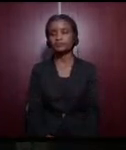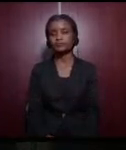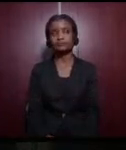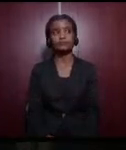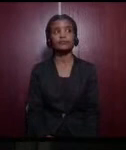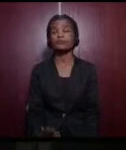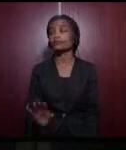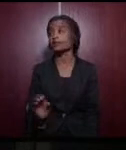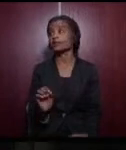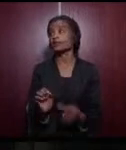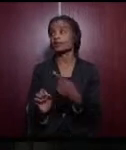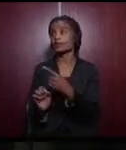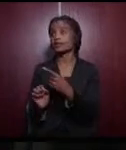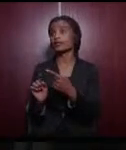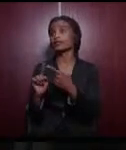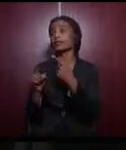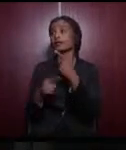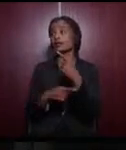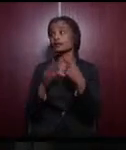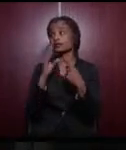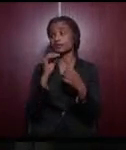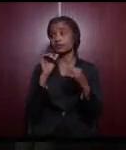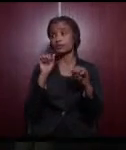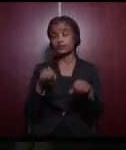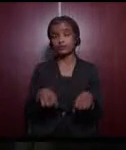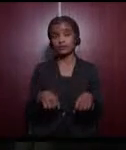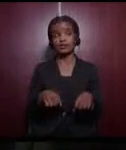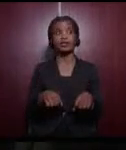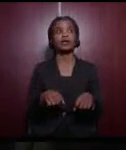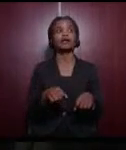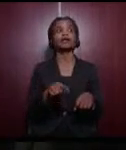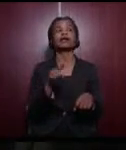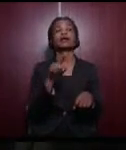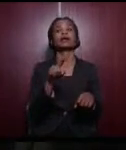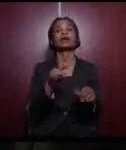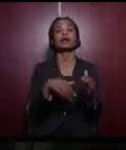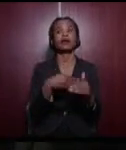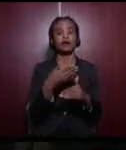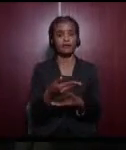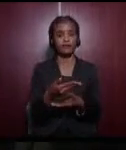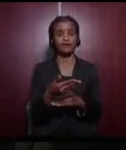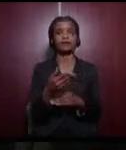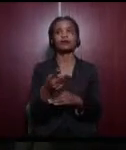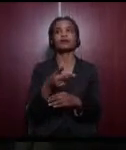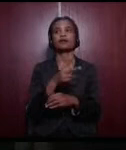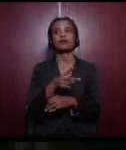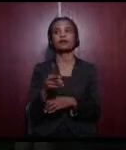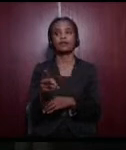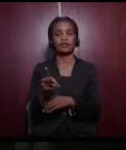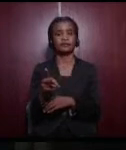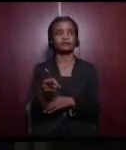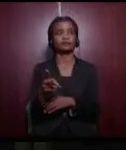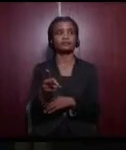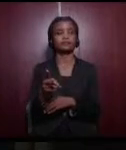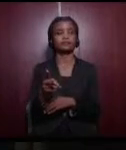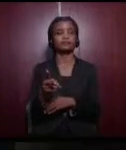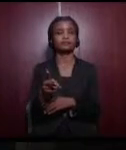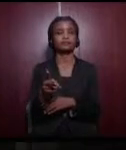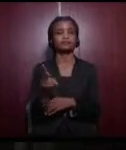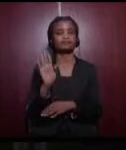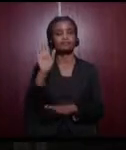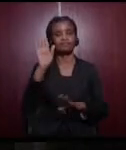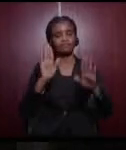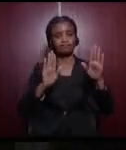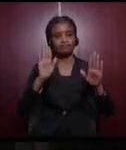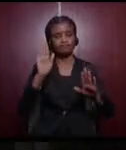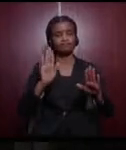the last one to speak, ne? And then Ritlonga another round. You might find that in total